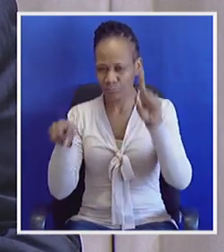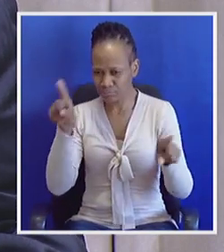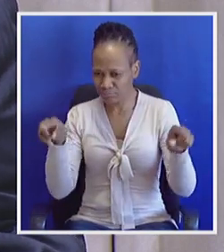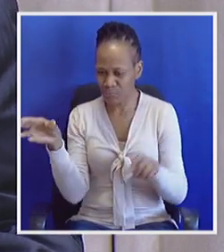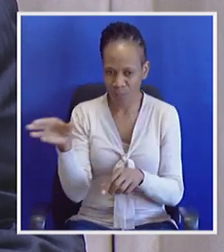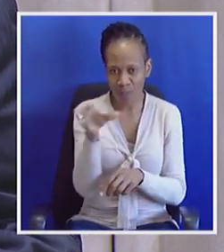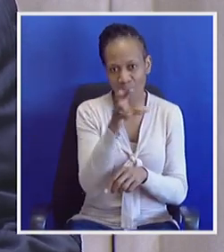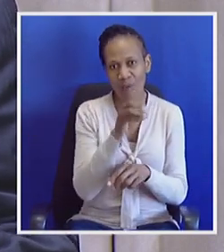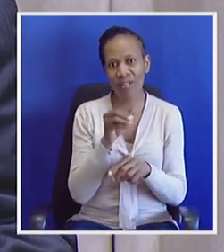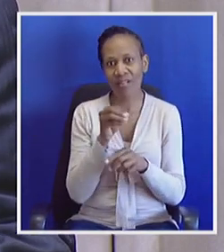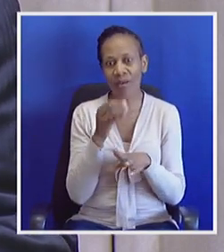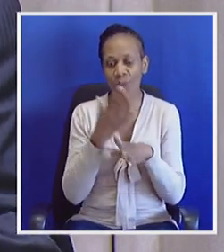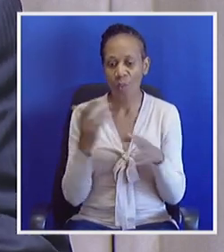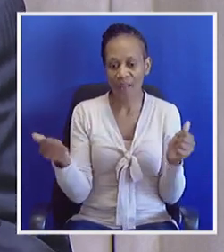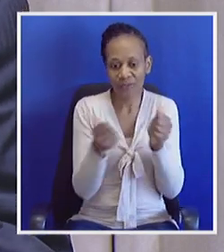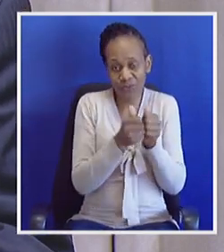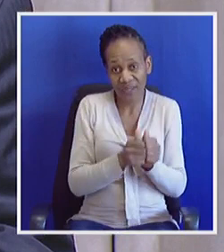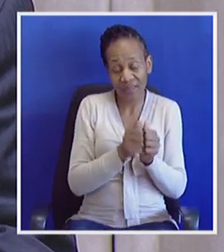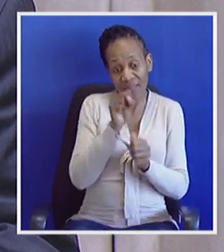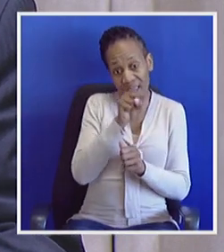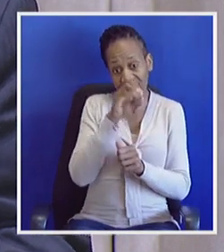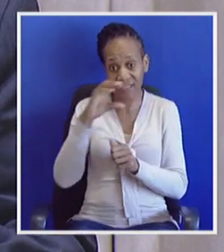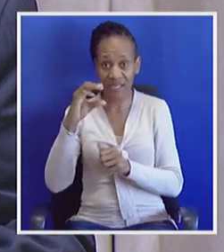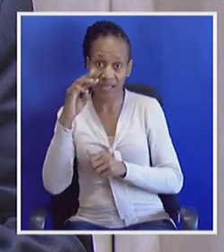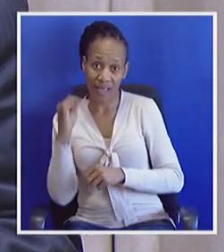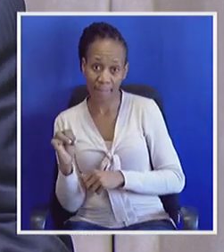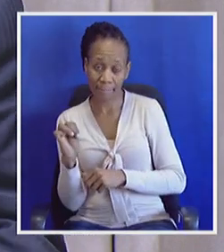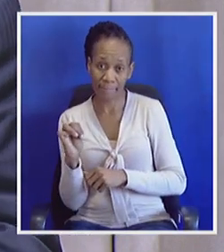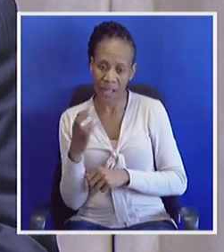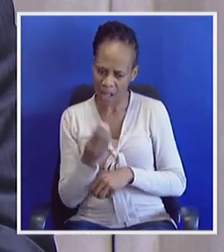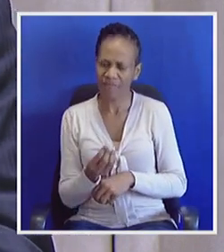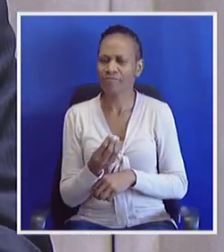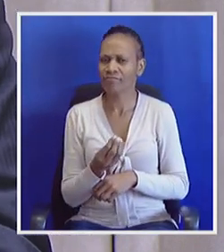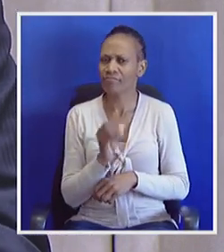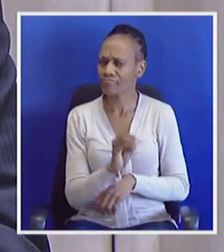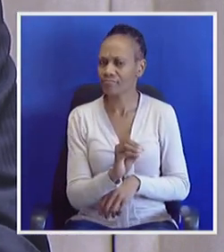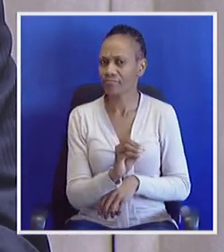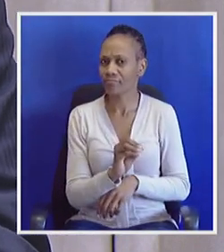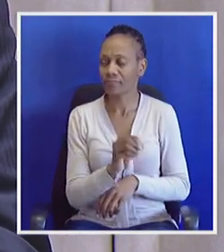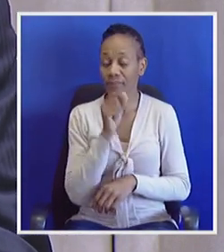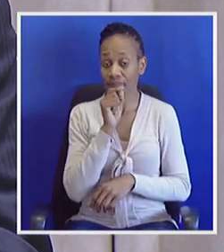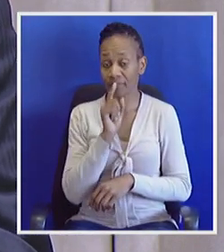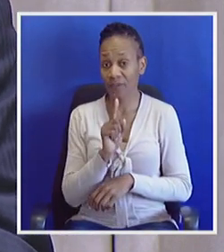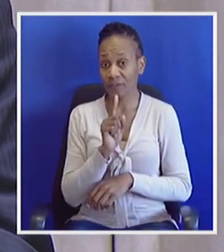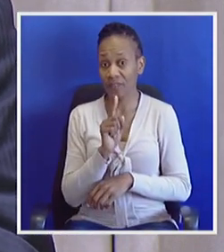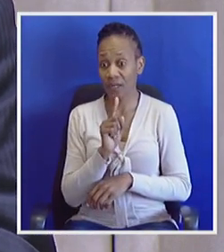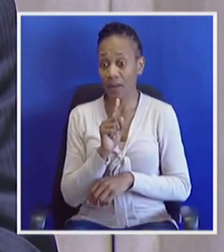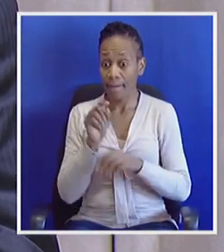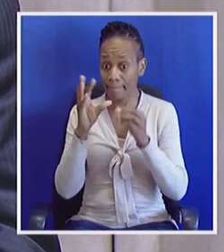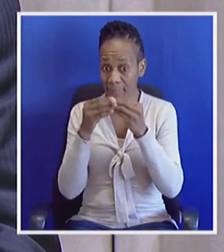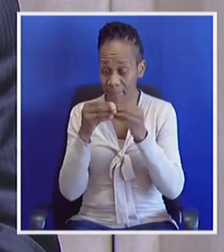are managed through the supply chain management system that they have, which requires additional